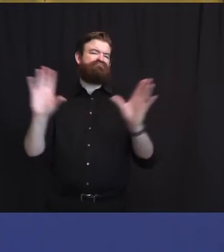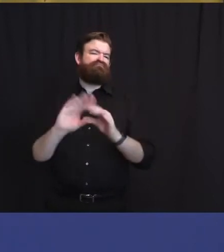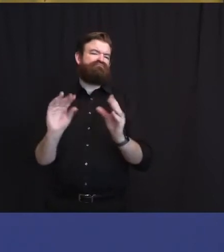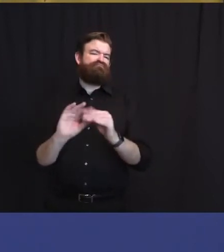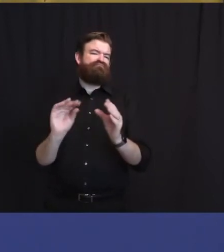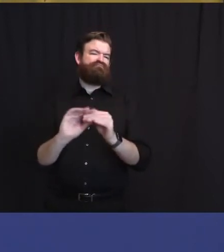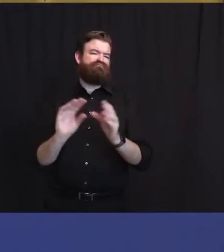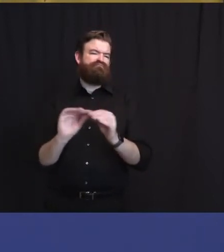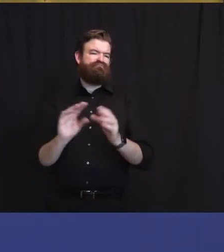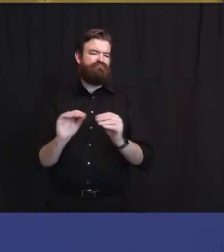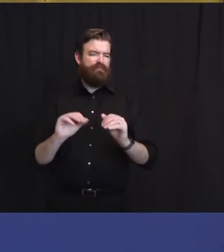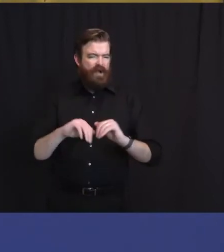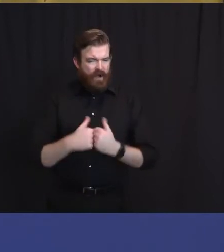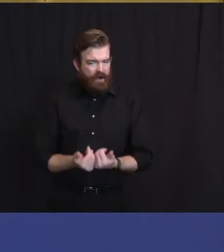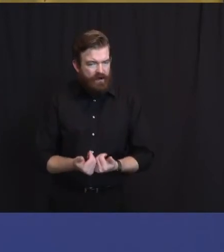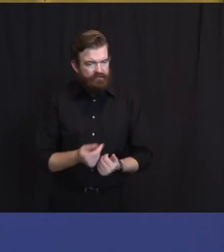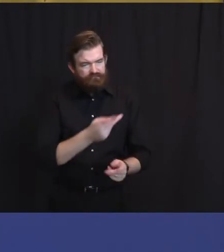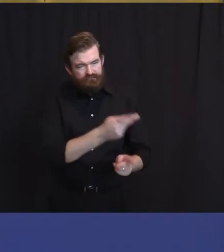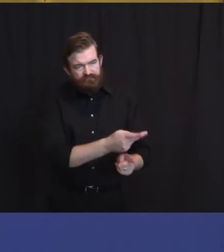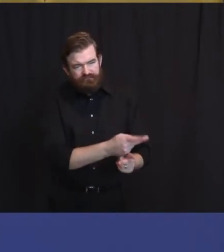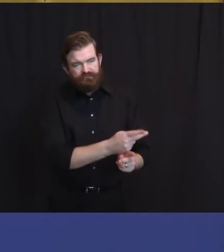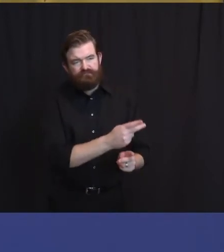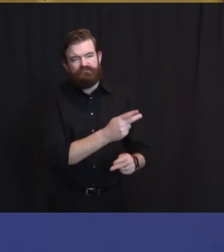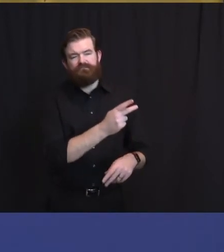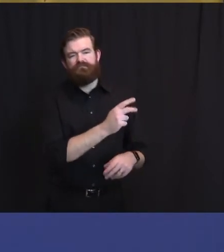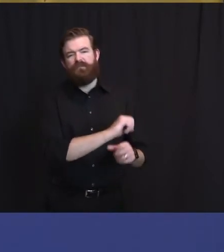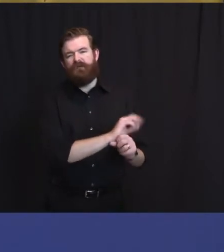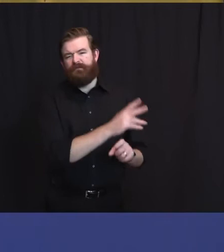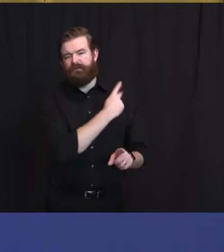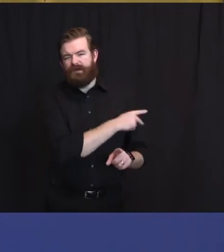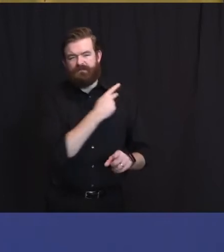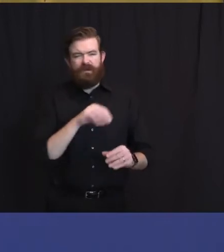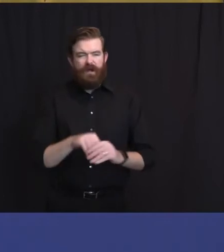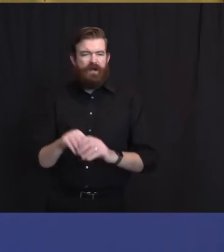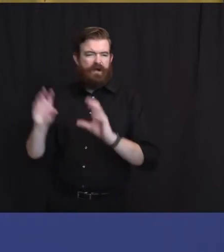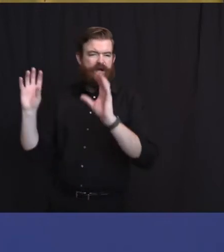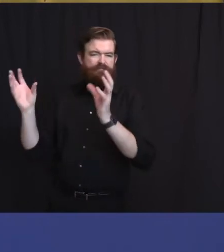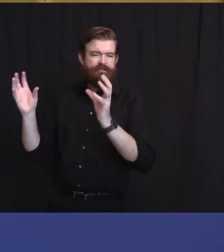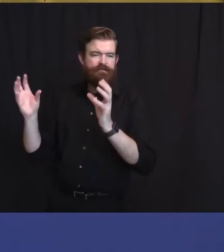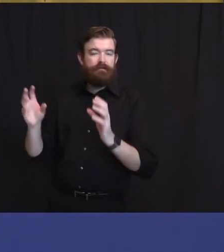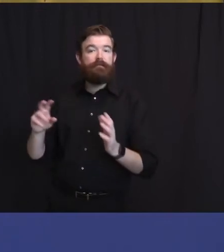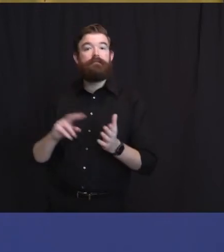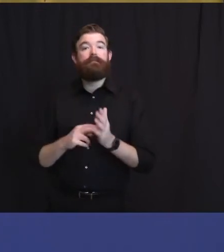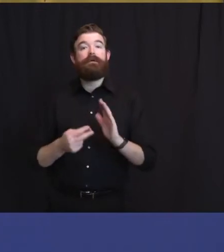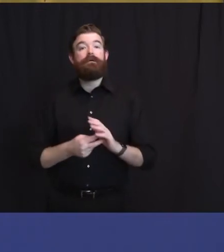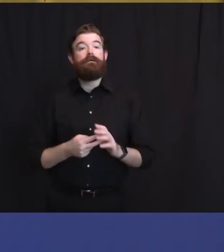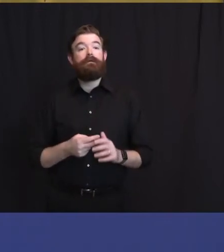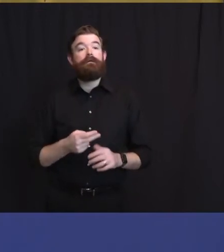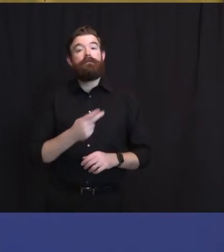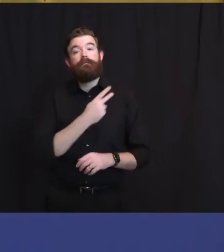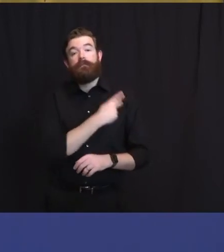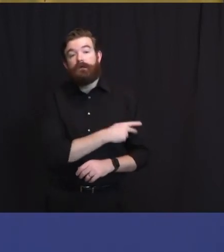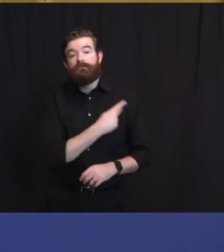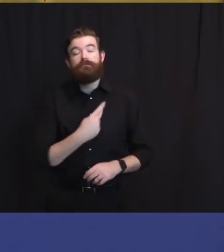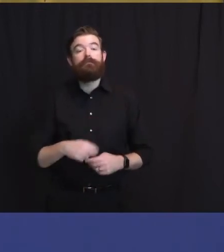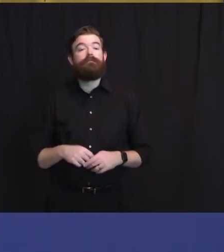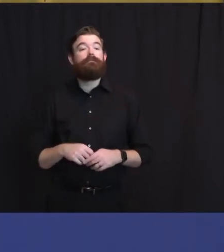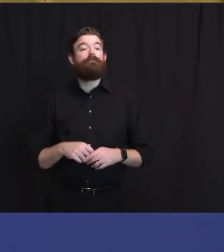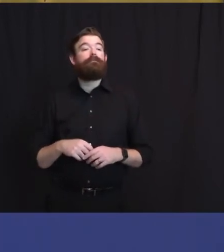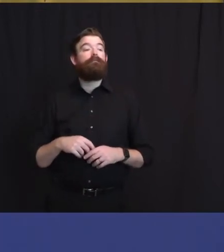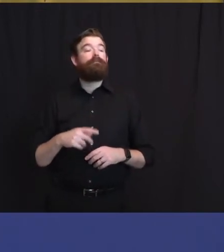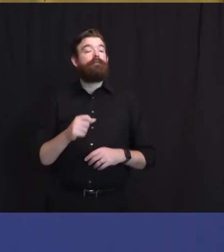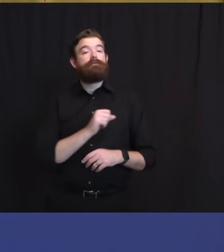from non-COVID, and that includes both patients and/or residents on the one hand and staff on the other. We'll come back to you, though.